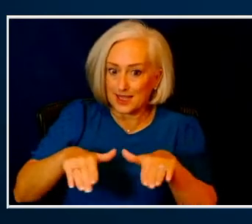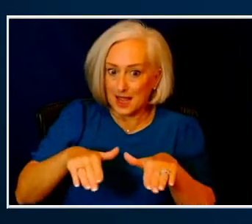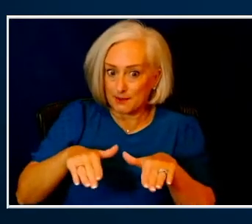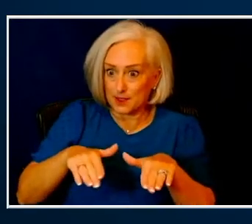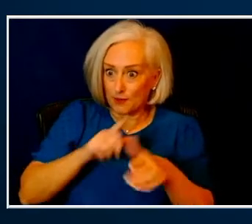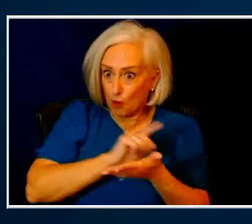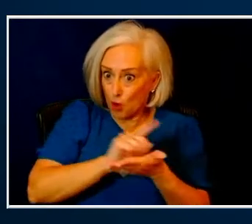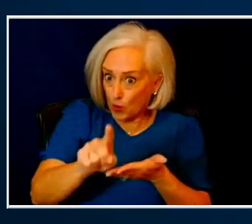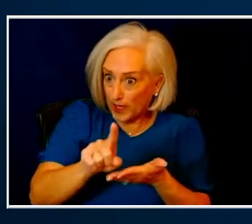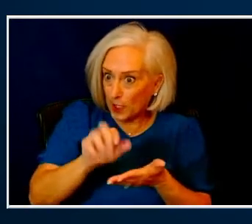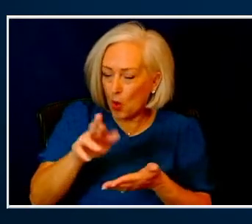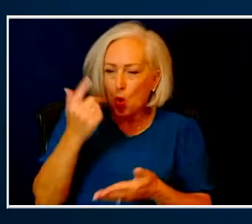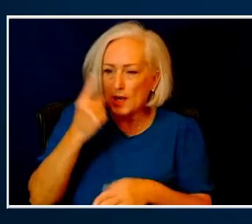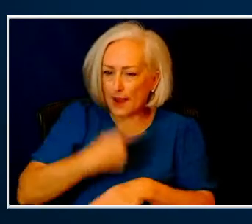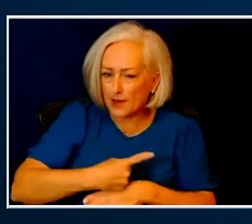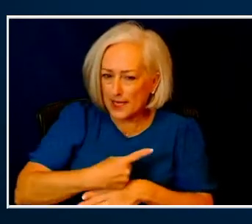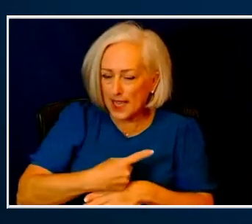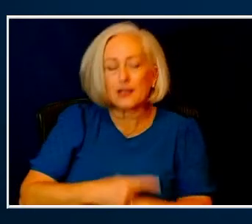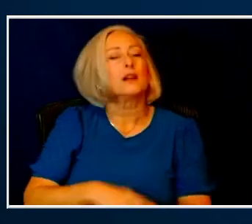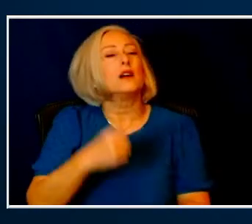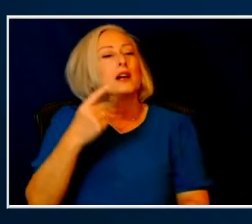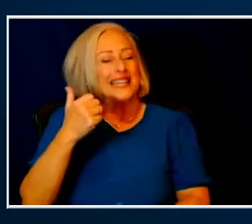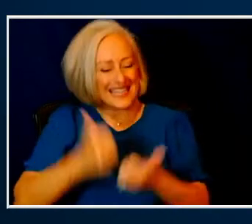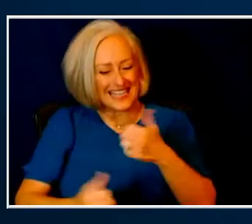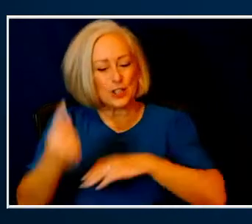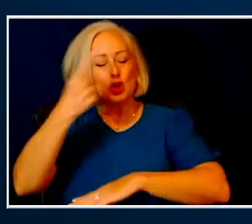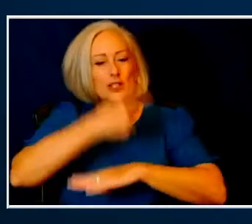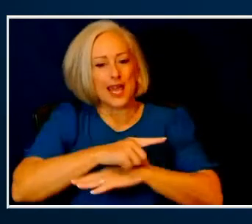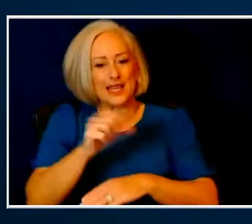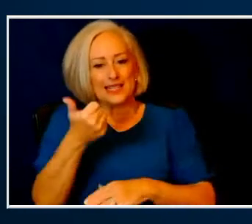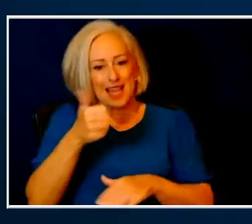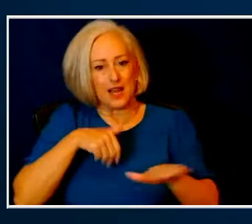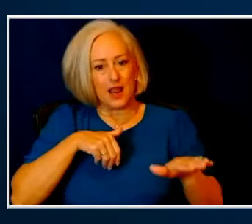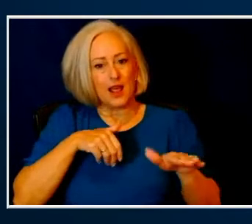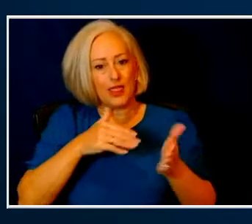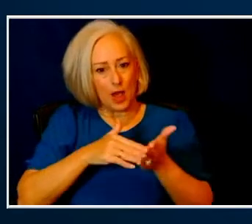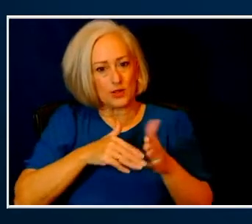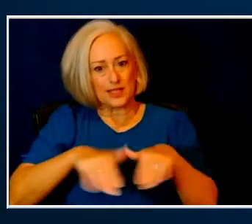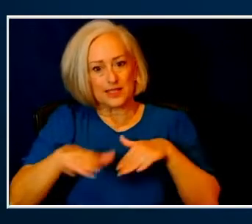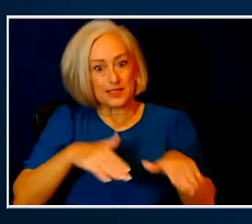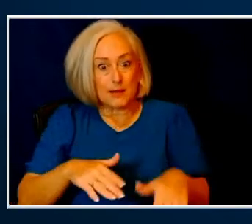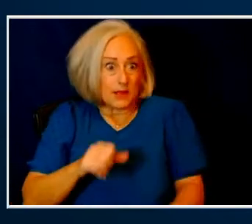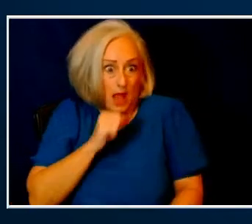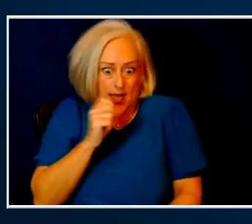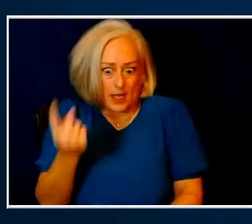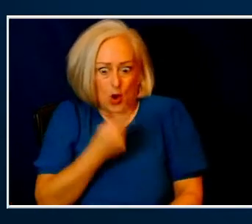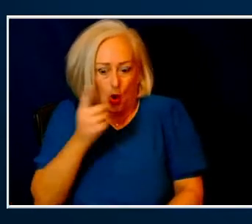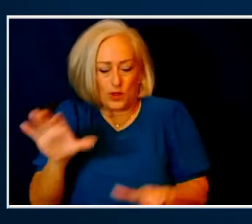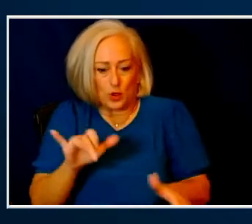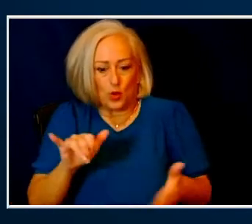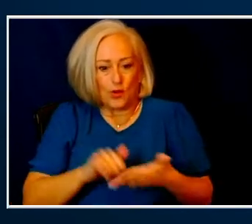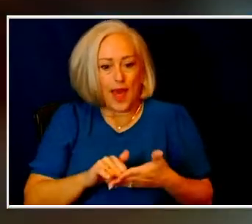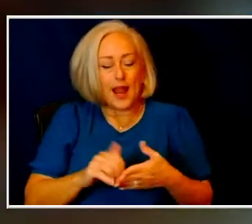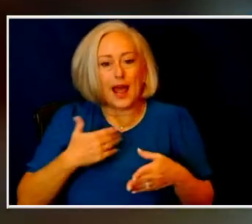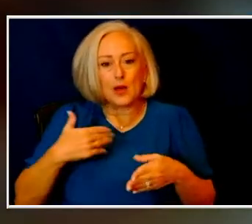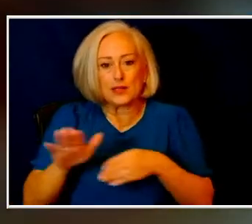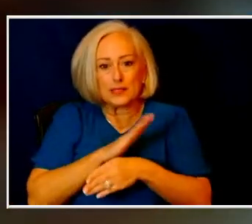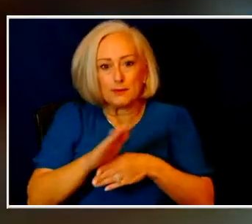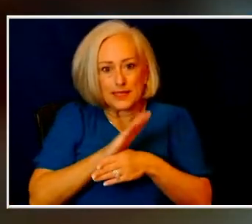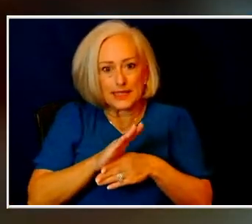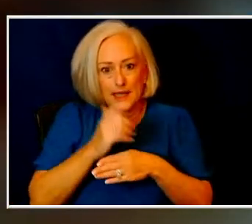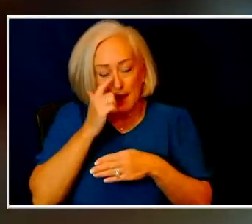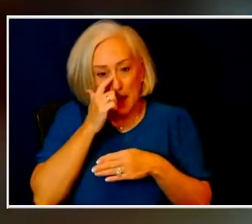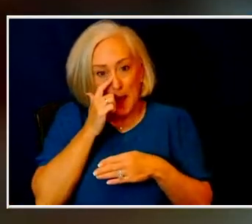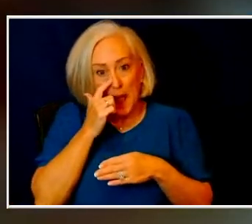so it's a lot of And- things like and- walking. And So- I didn't always make it because, I was busy and stuff, but I tried to at least do